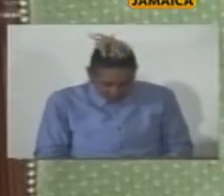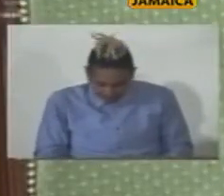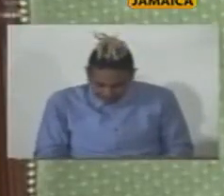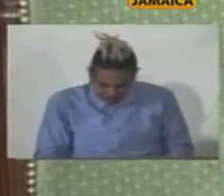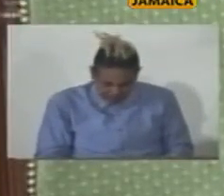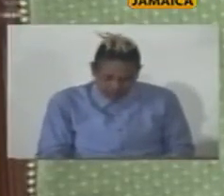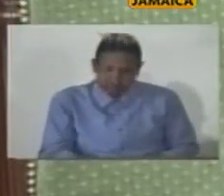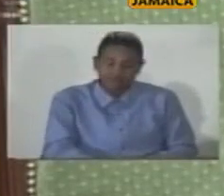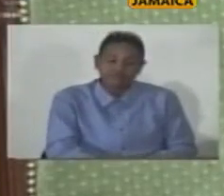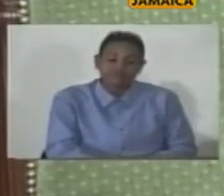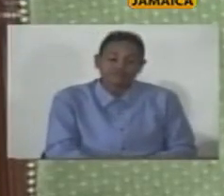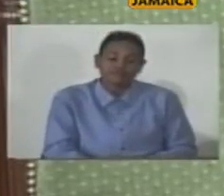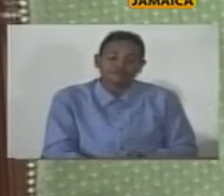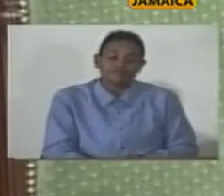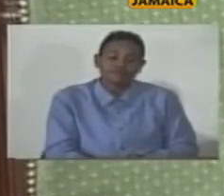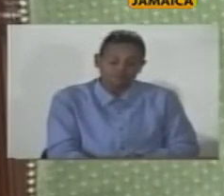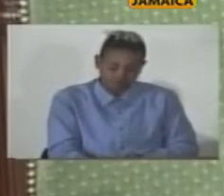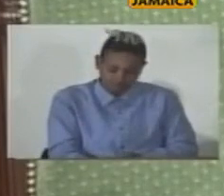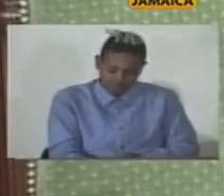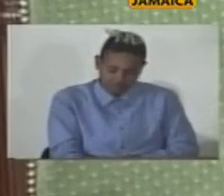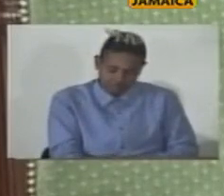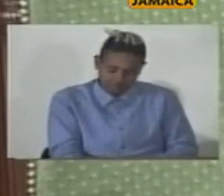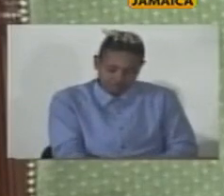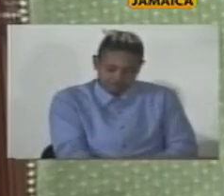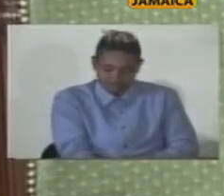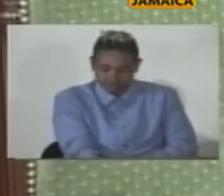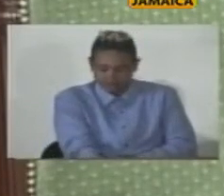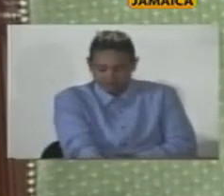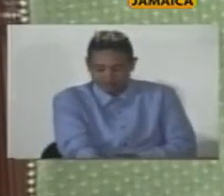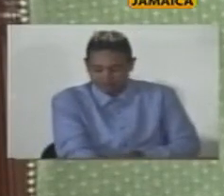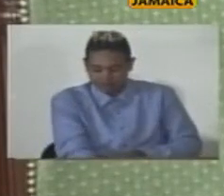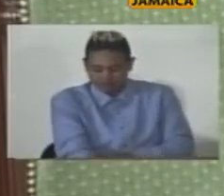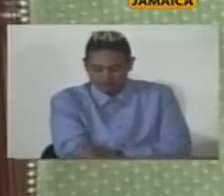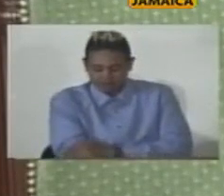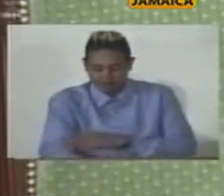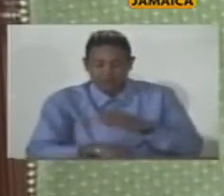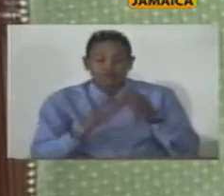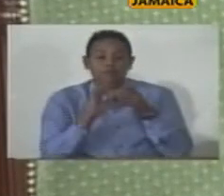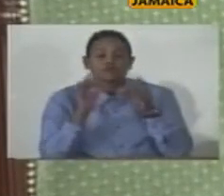The motion is that we suspend the standing orders